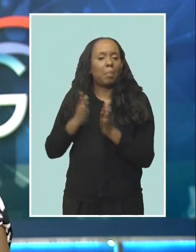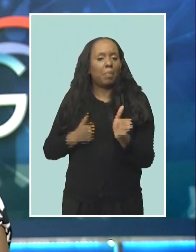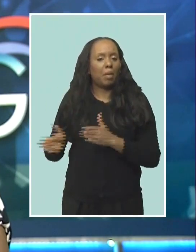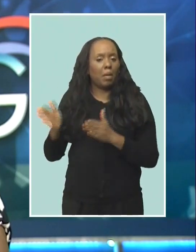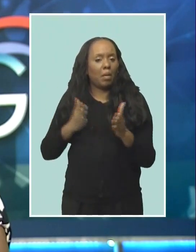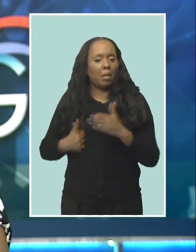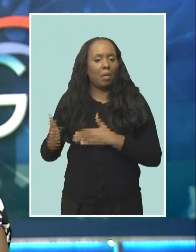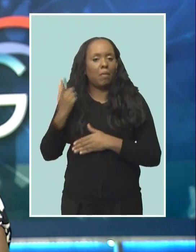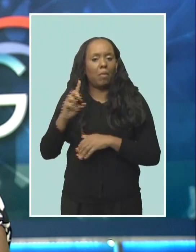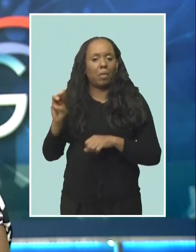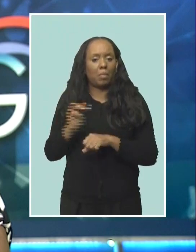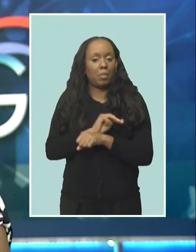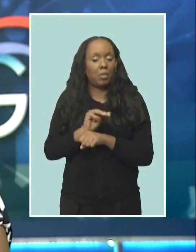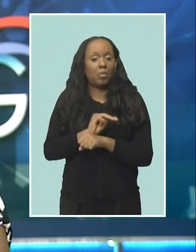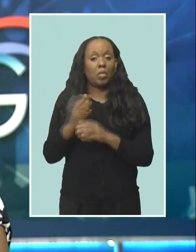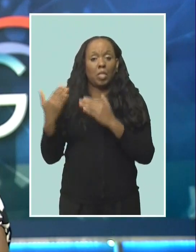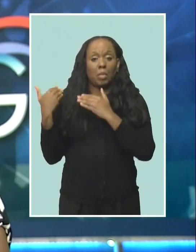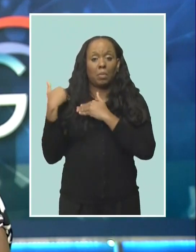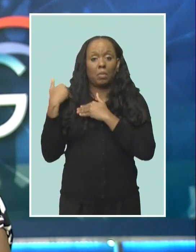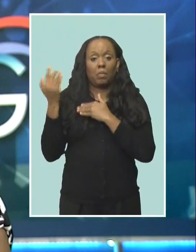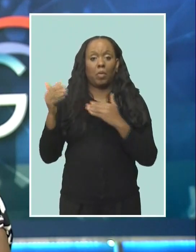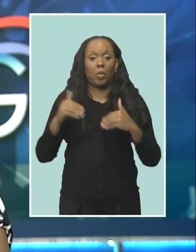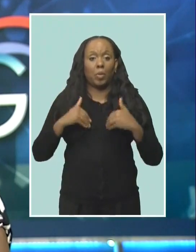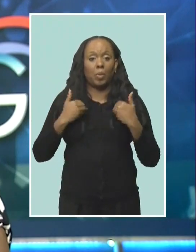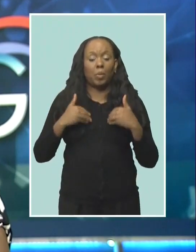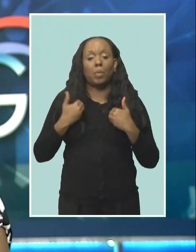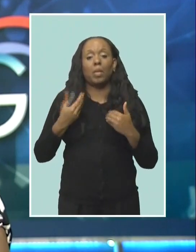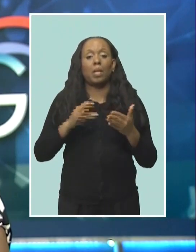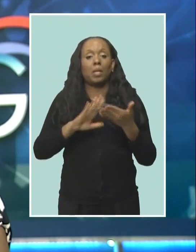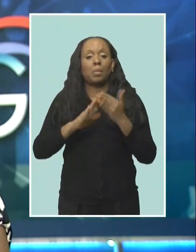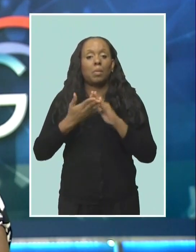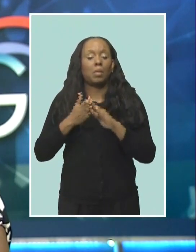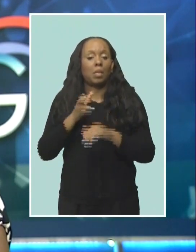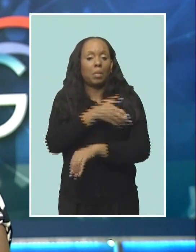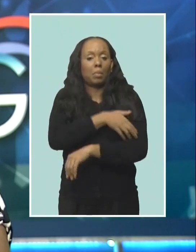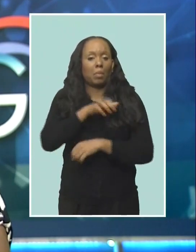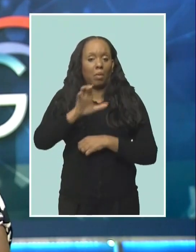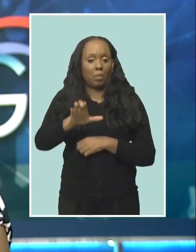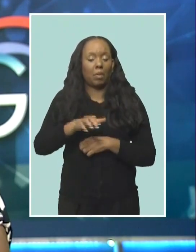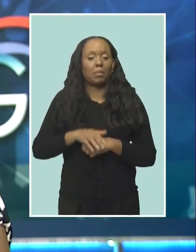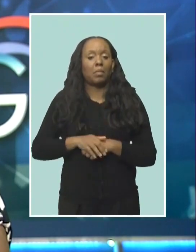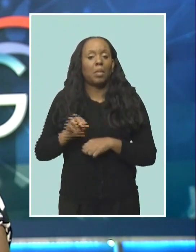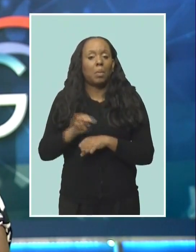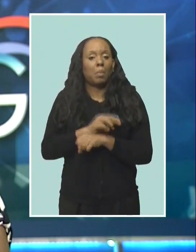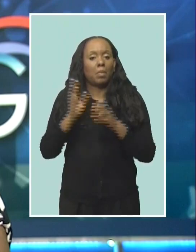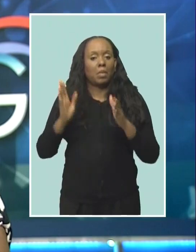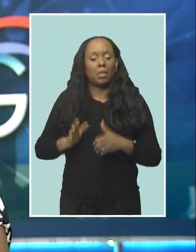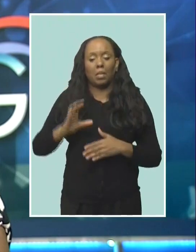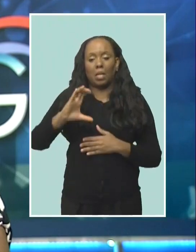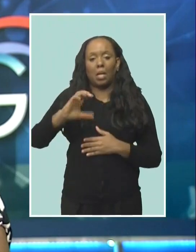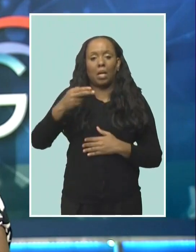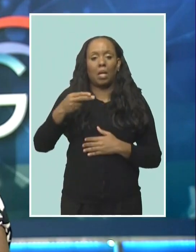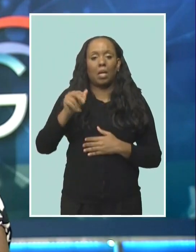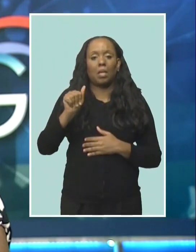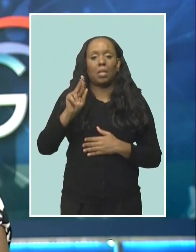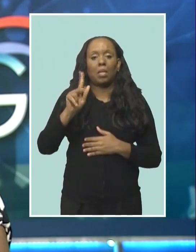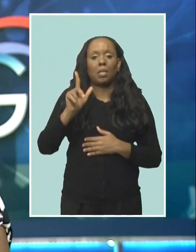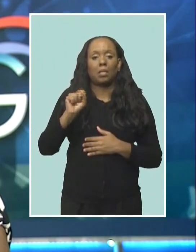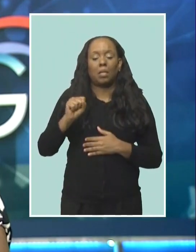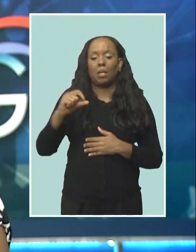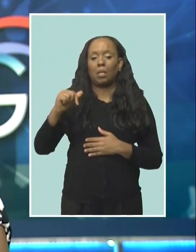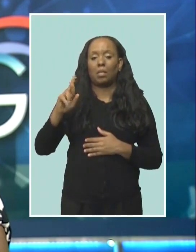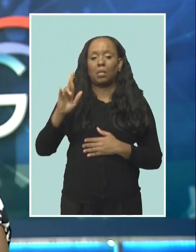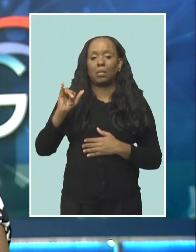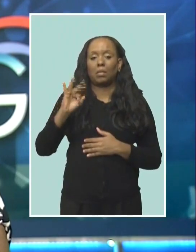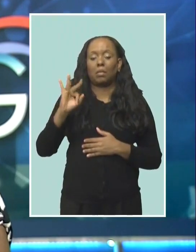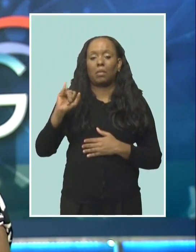and Community Empowerment. Minister Charles Griffith says notice of the plans during his contribution to the estimates debate in the